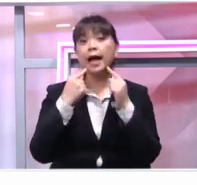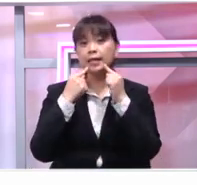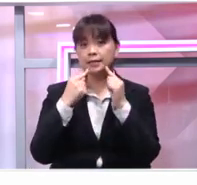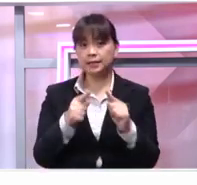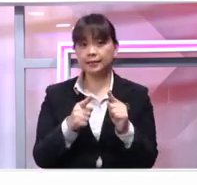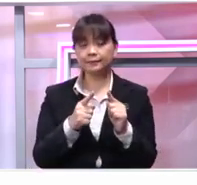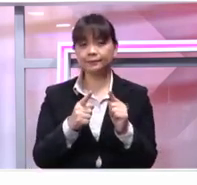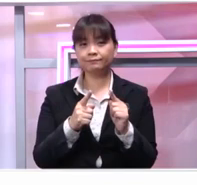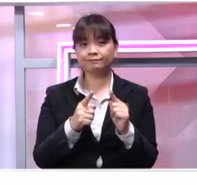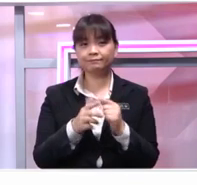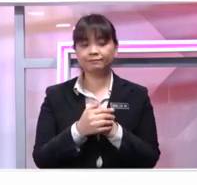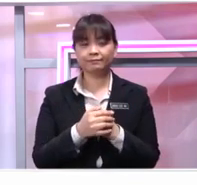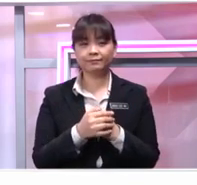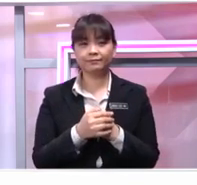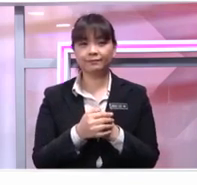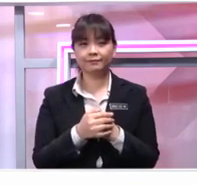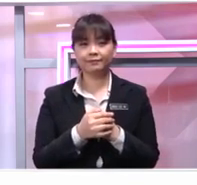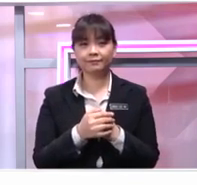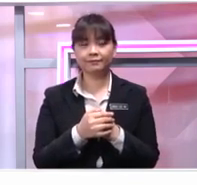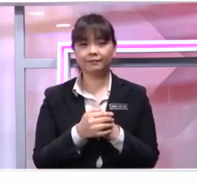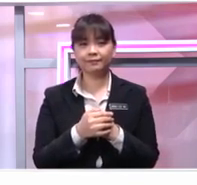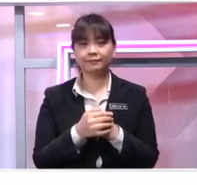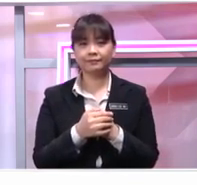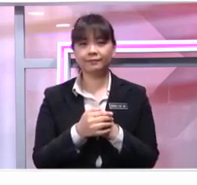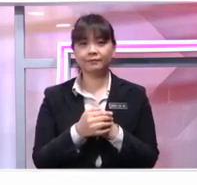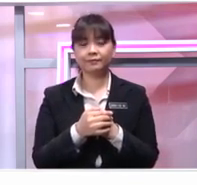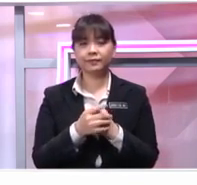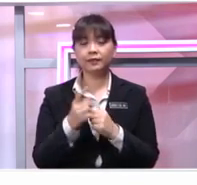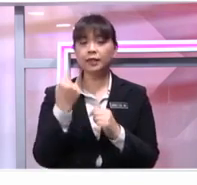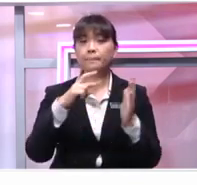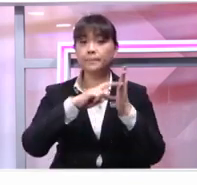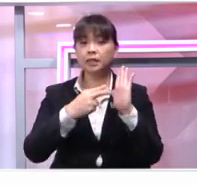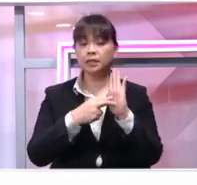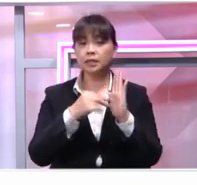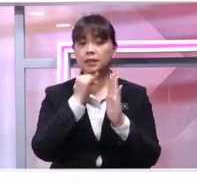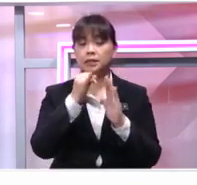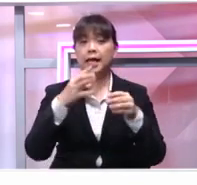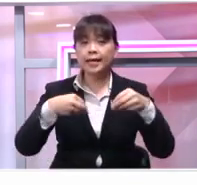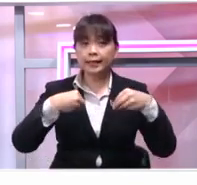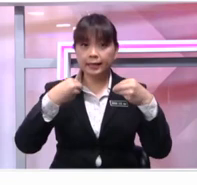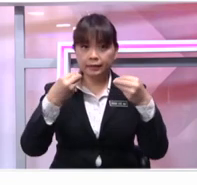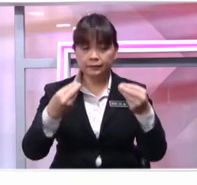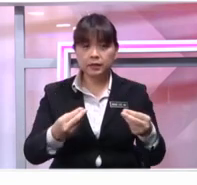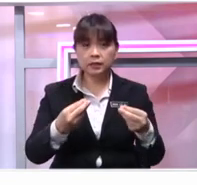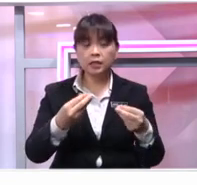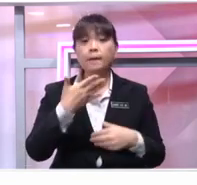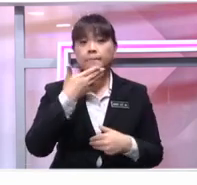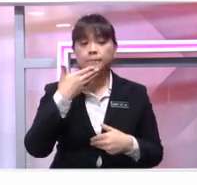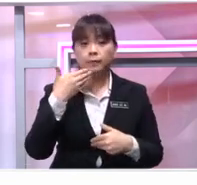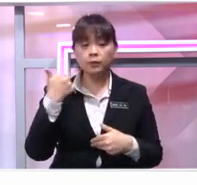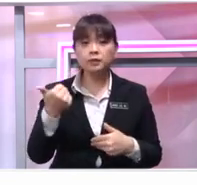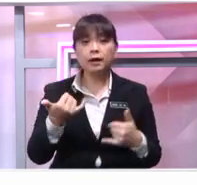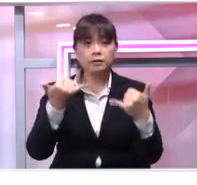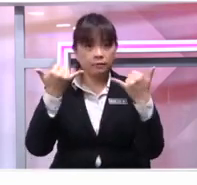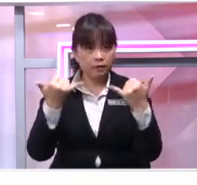of update? The meaning update is give the most recent information. Mm.